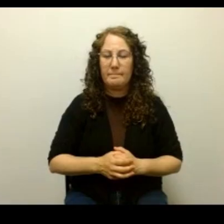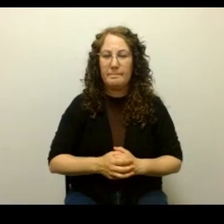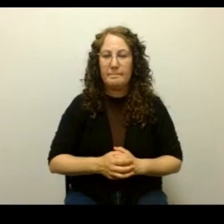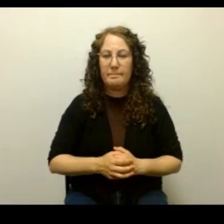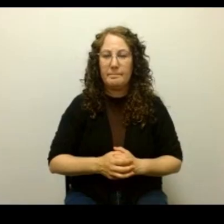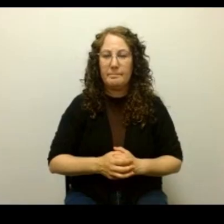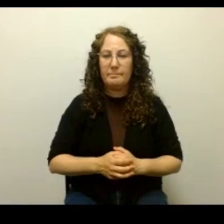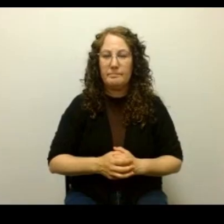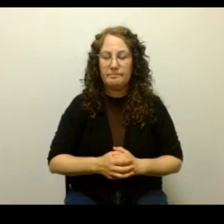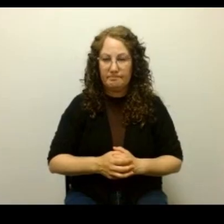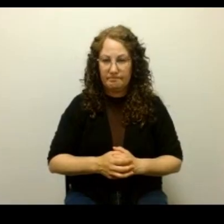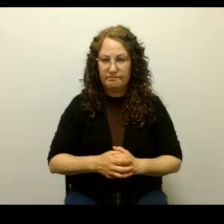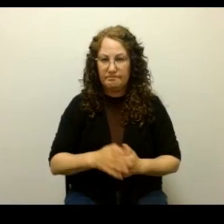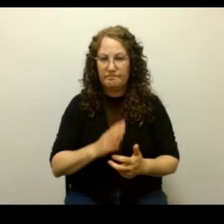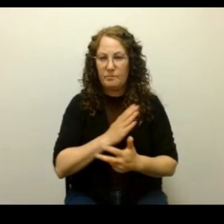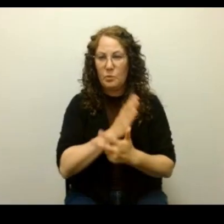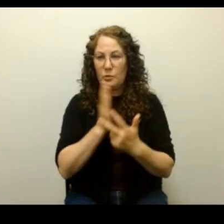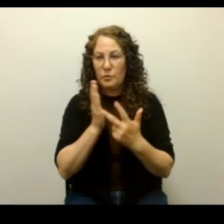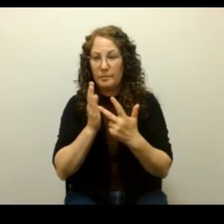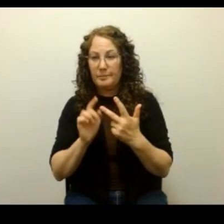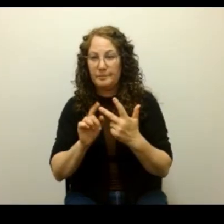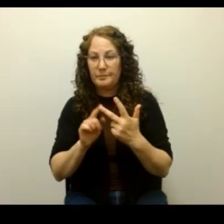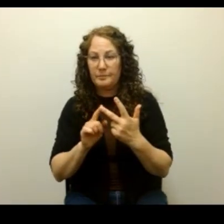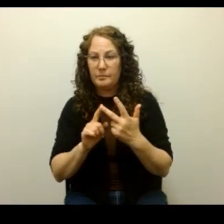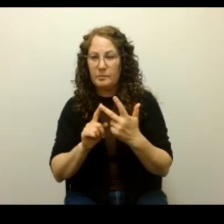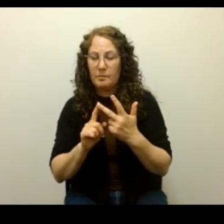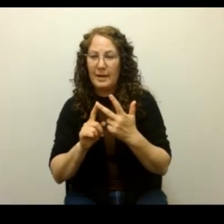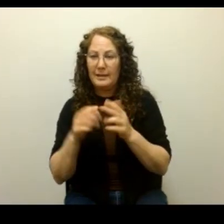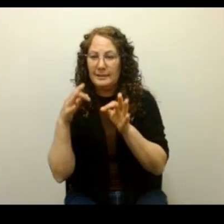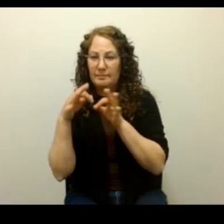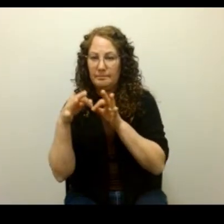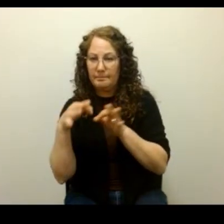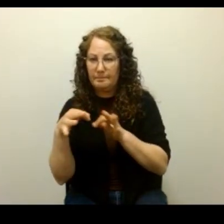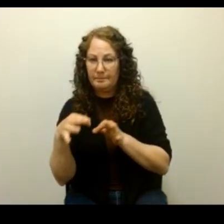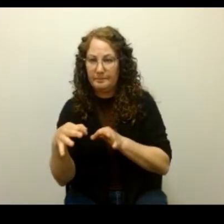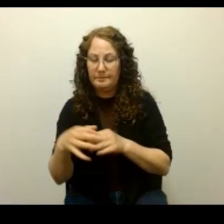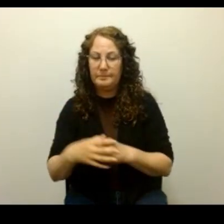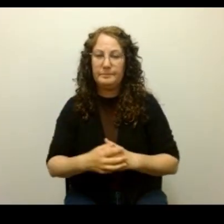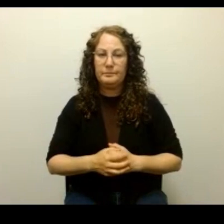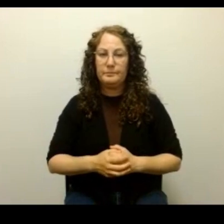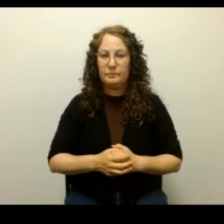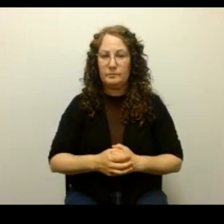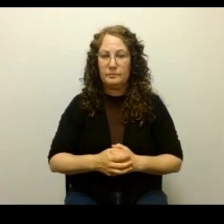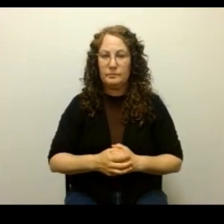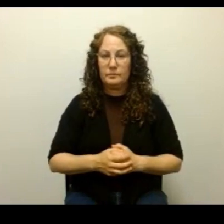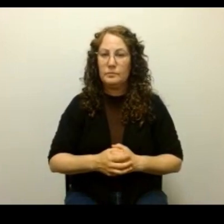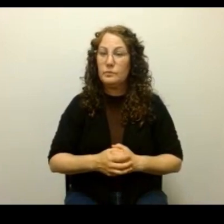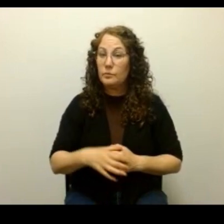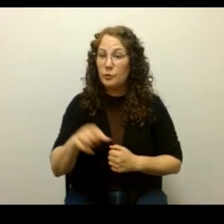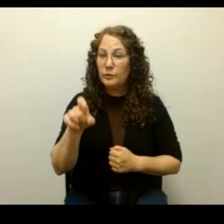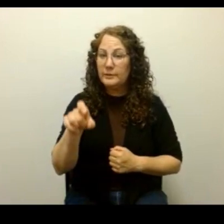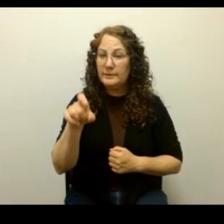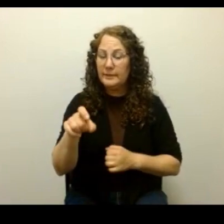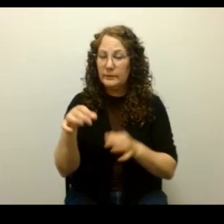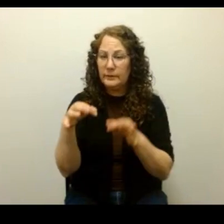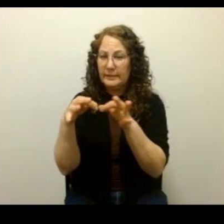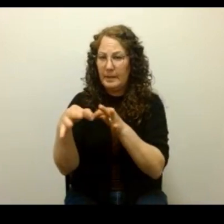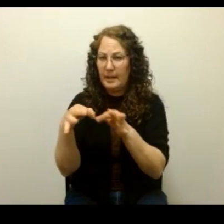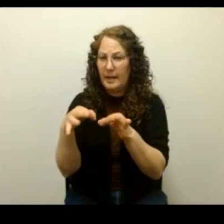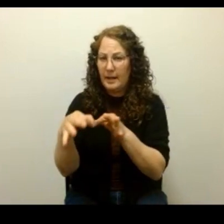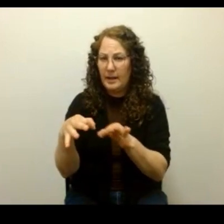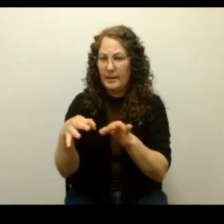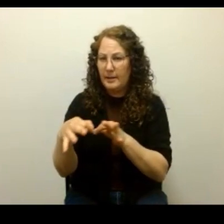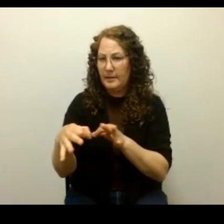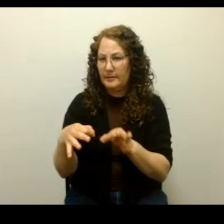The third part is explaining. You will need to explain on what you will